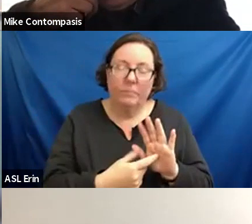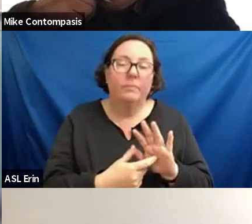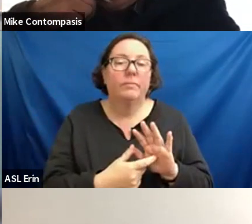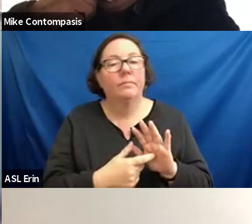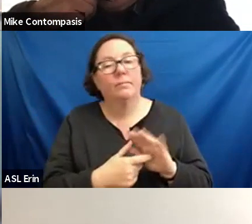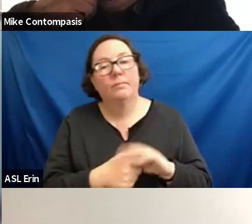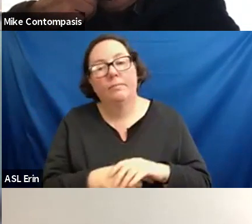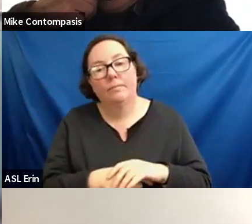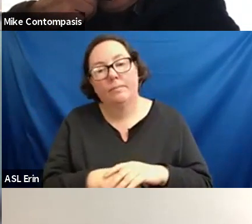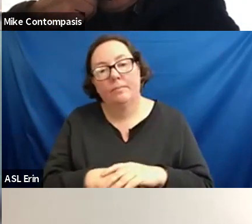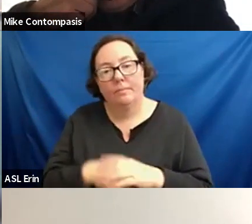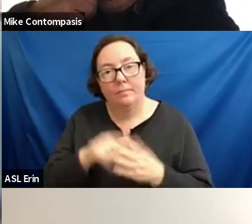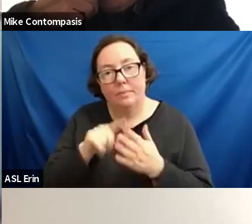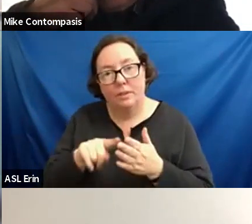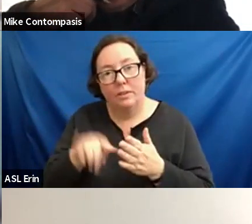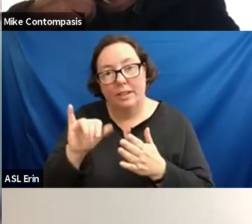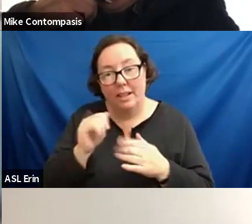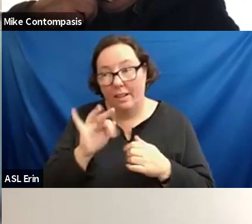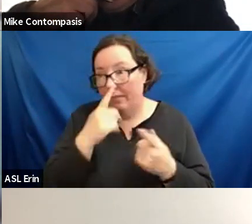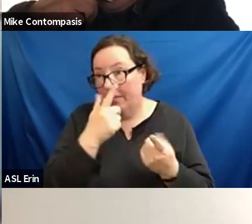look into that more if that's of interest.